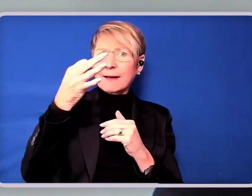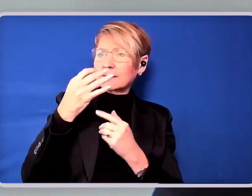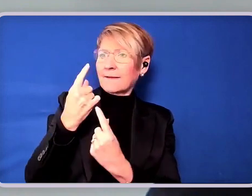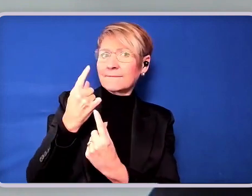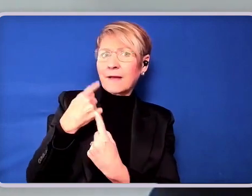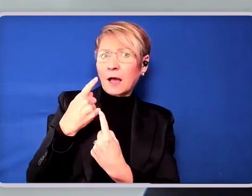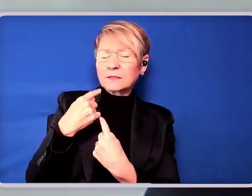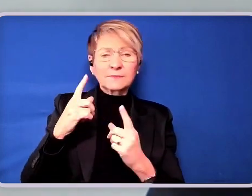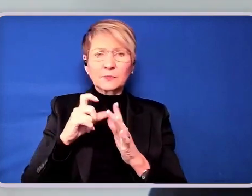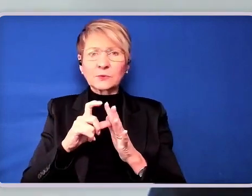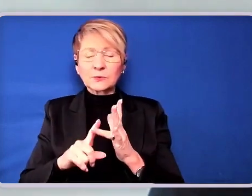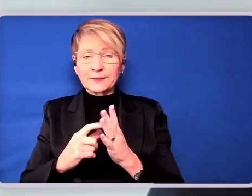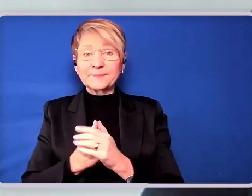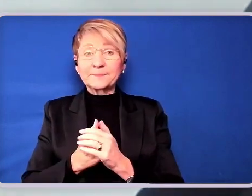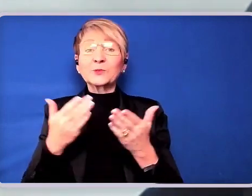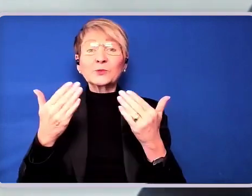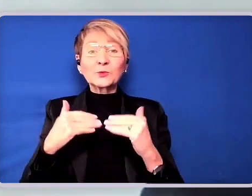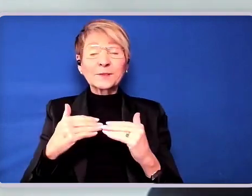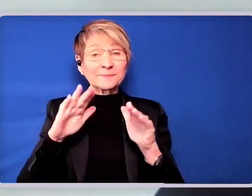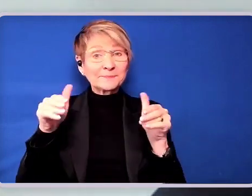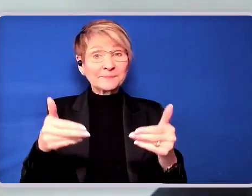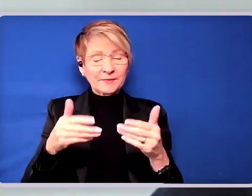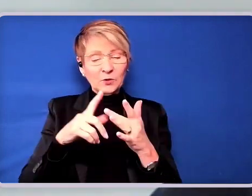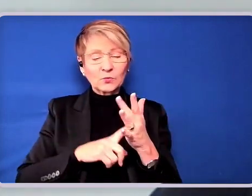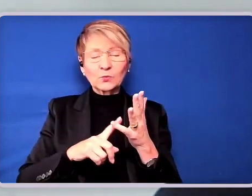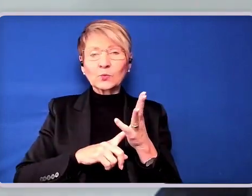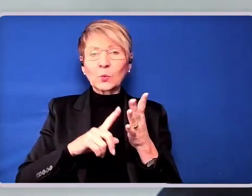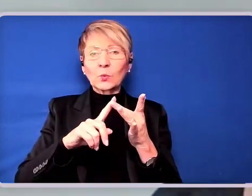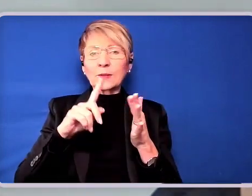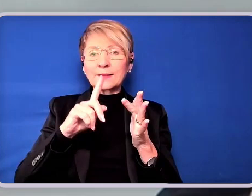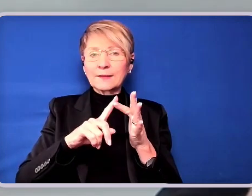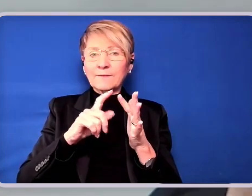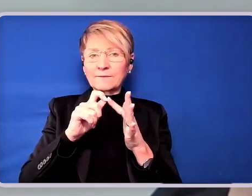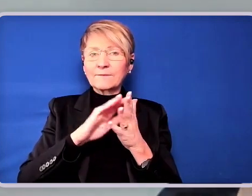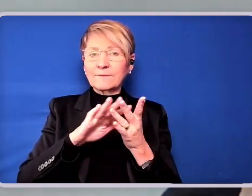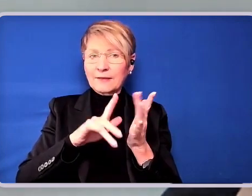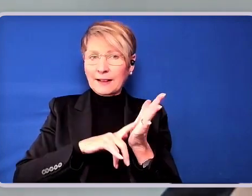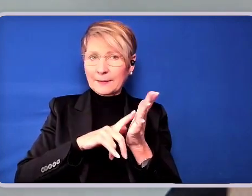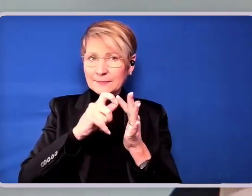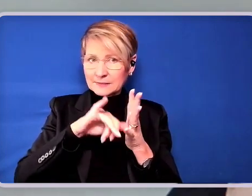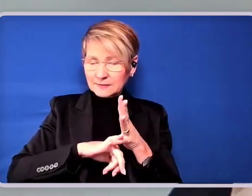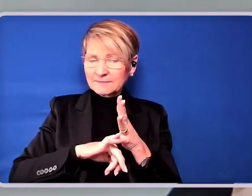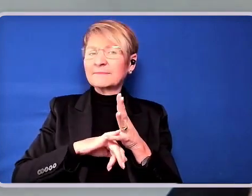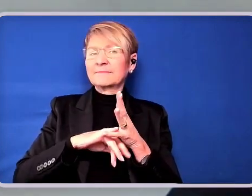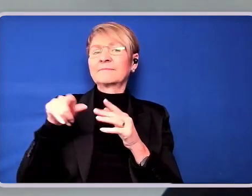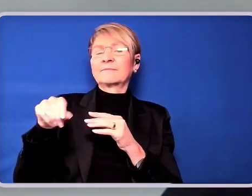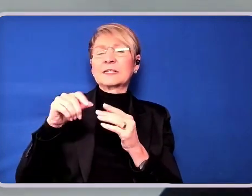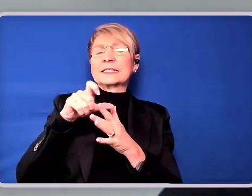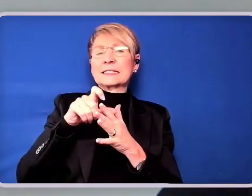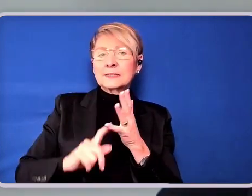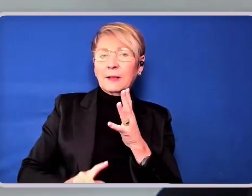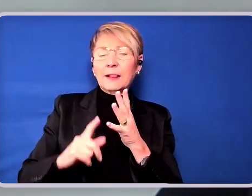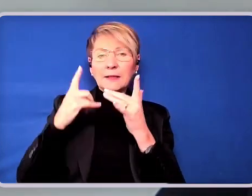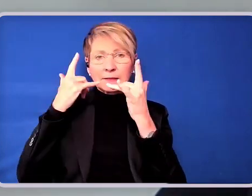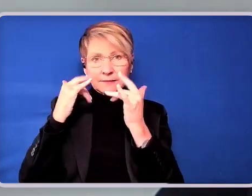Julie Phillips, the manager of the Disability Discrimination Legal Service, explores that fine line where unfair treatment tips